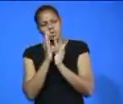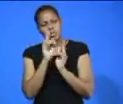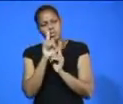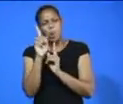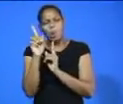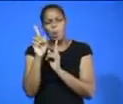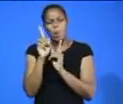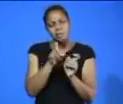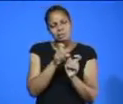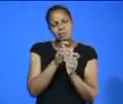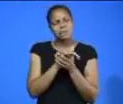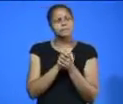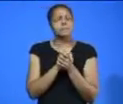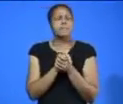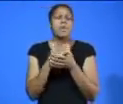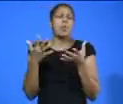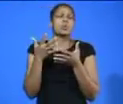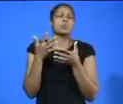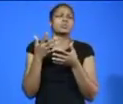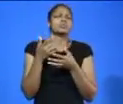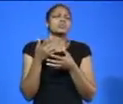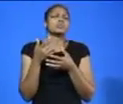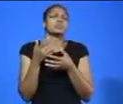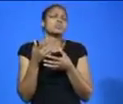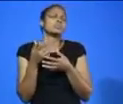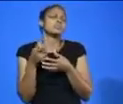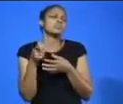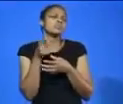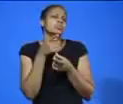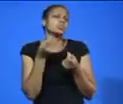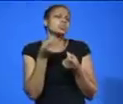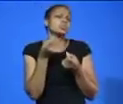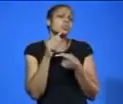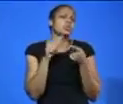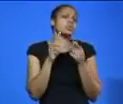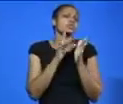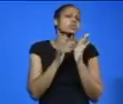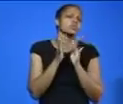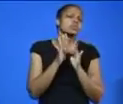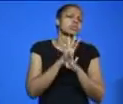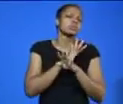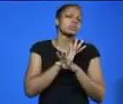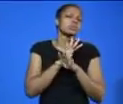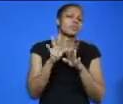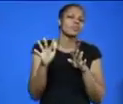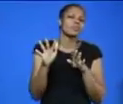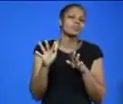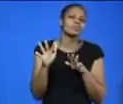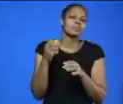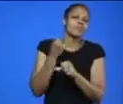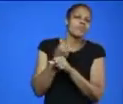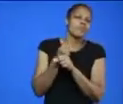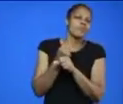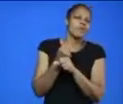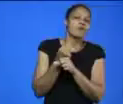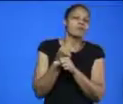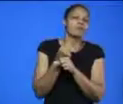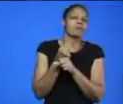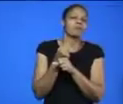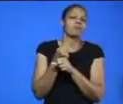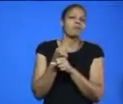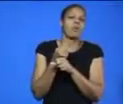question. What do you do when Jesus does not operate the way you think he